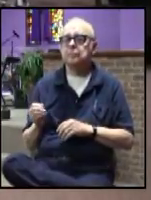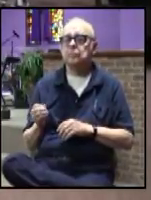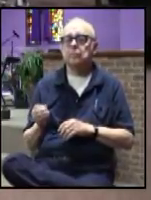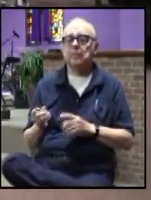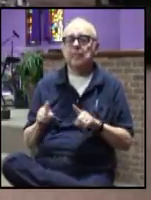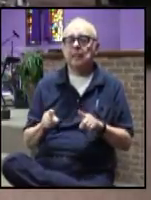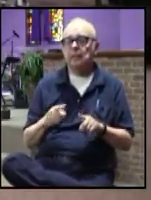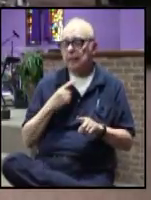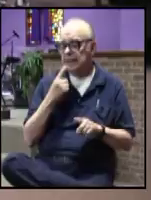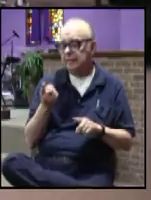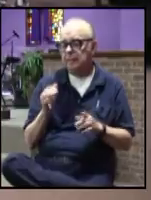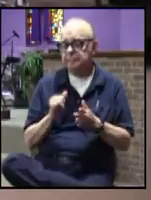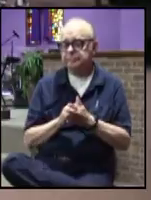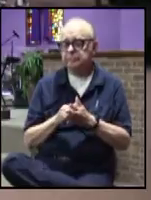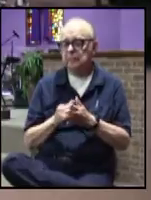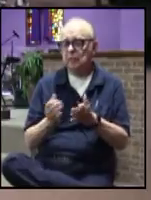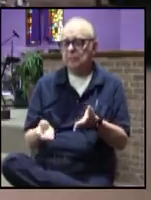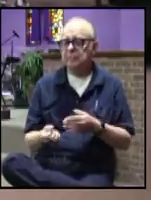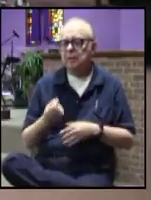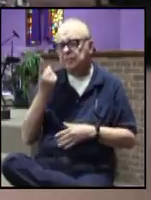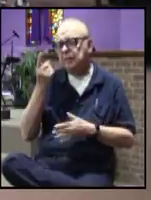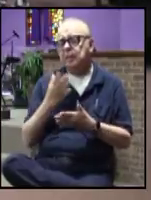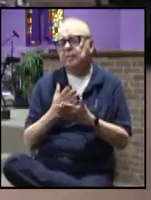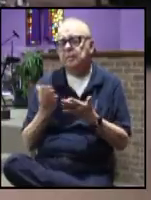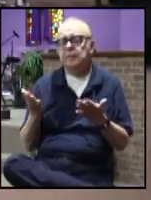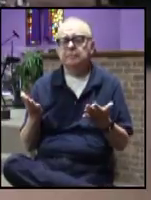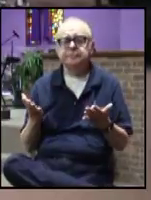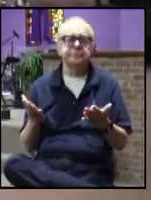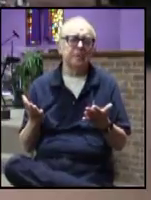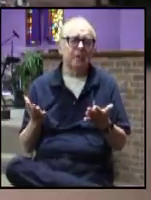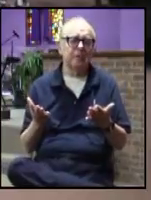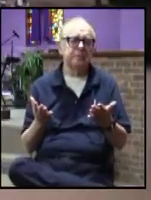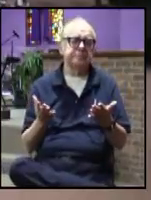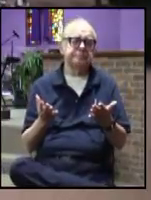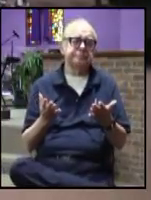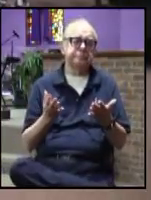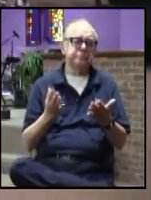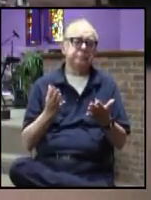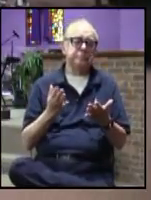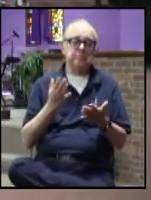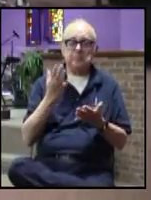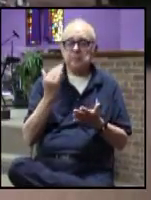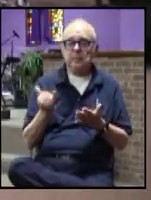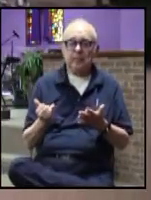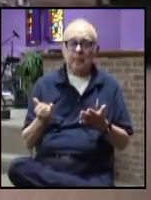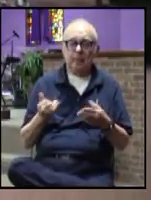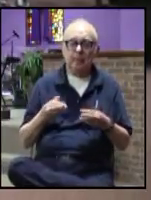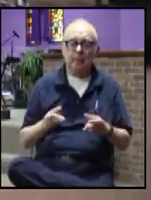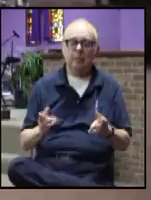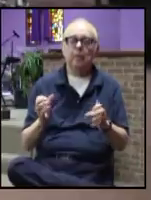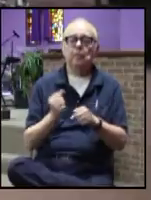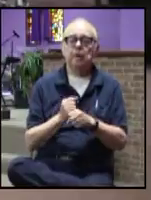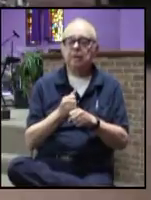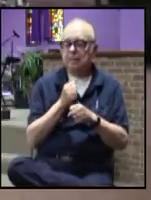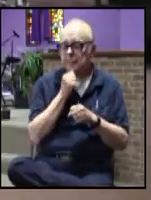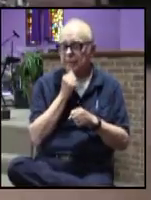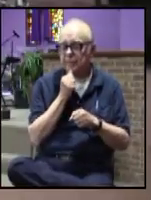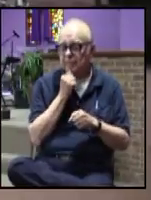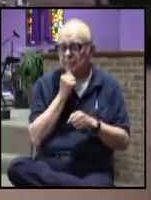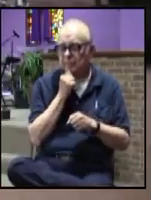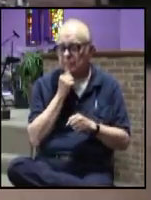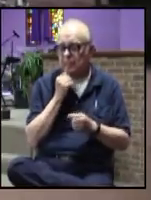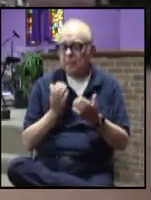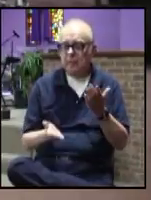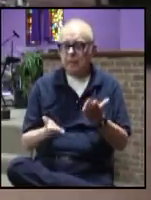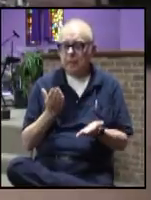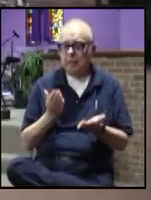And when I say this to you, I want you to understand something. Just because the way we get patience may